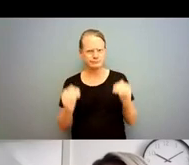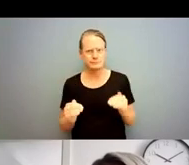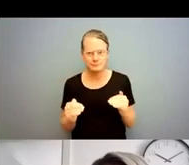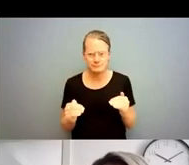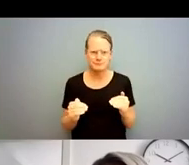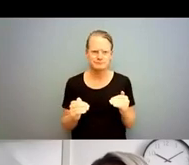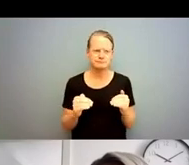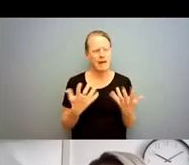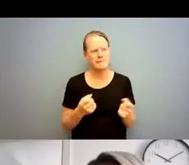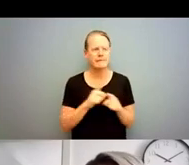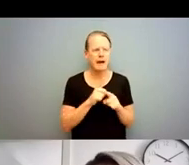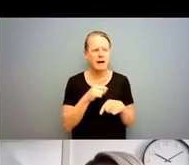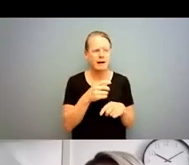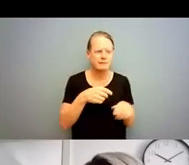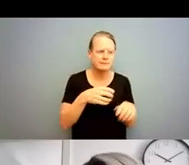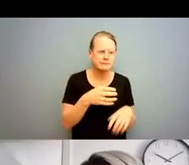sight of